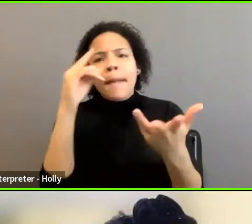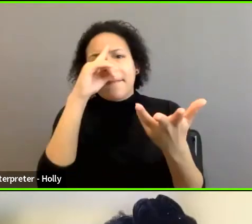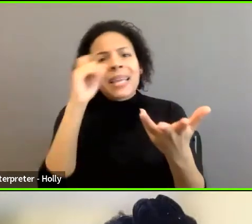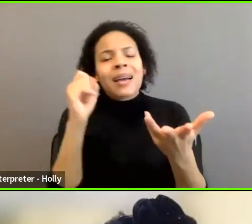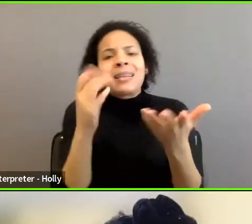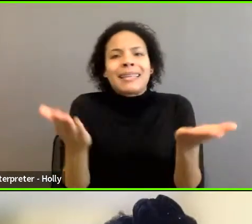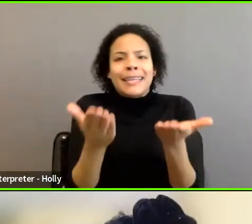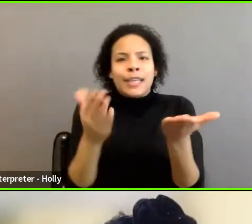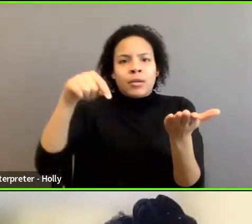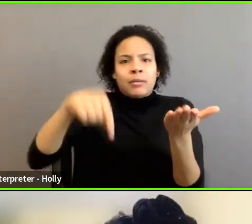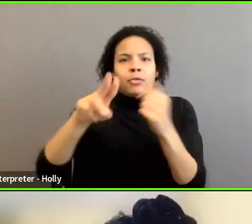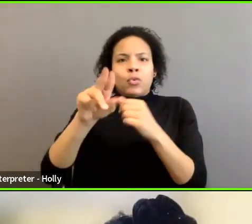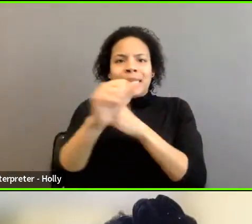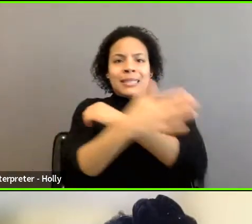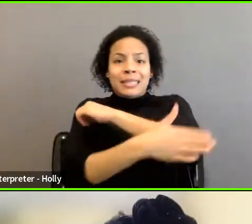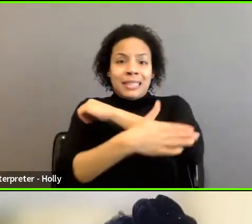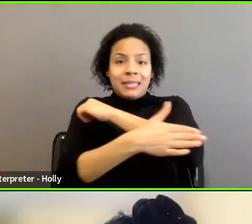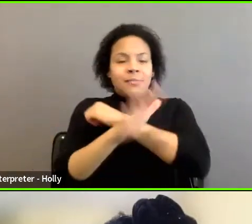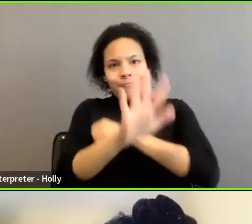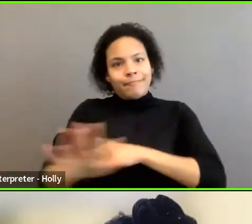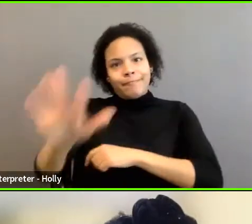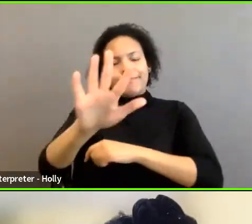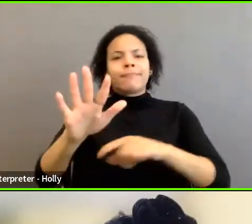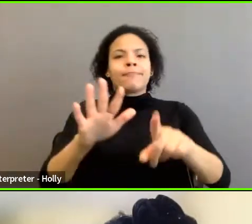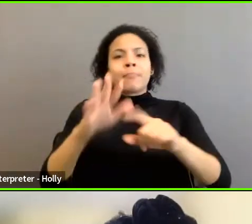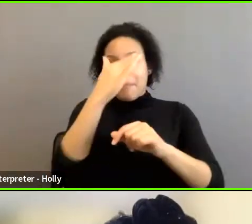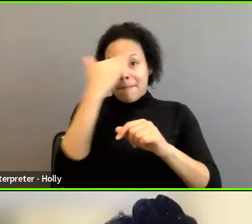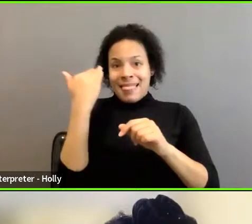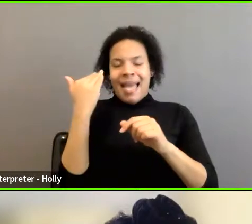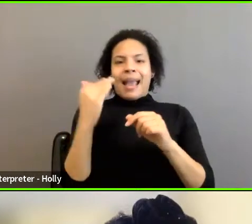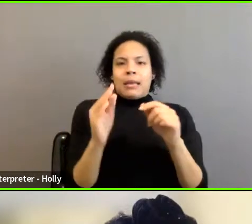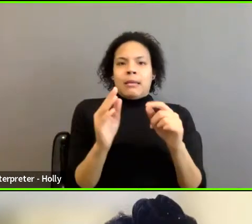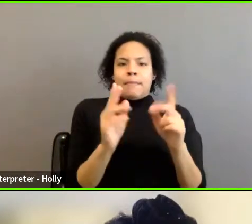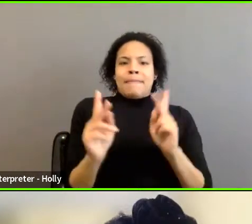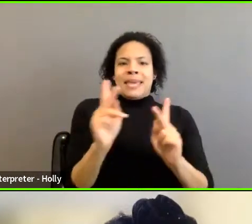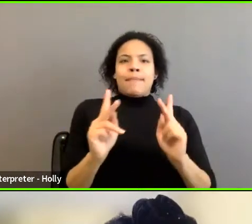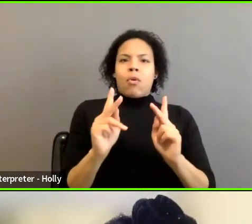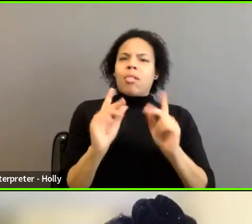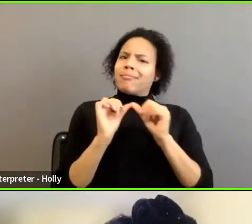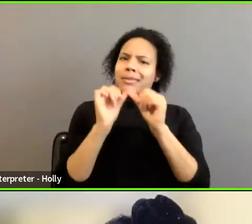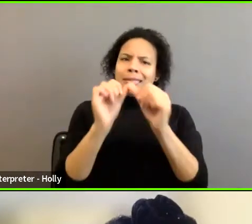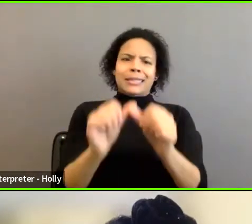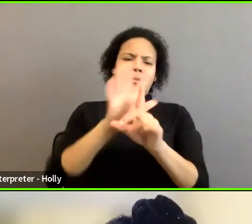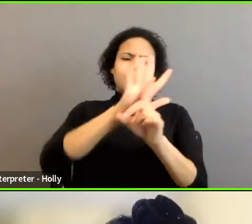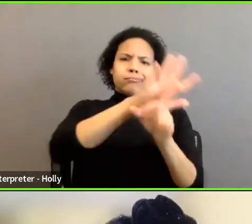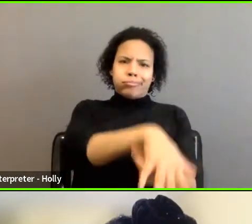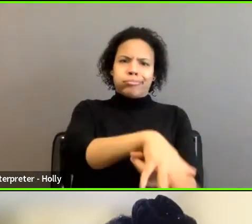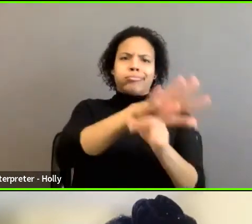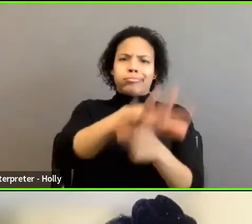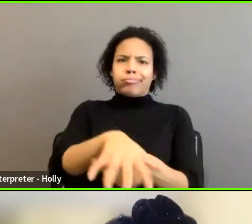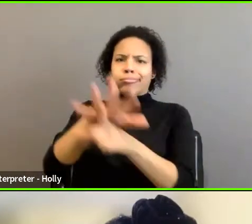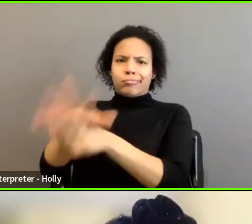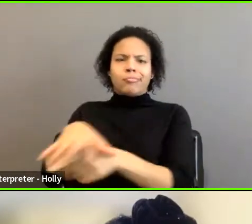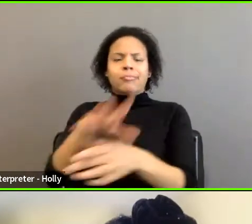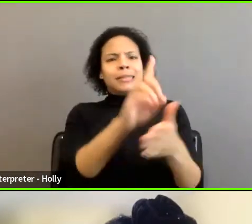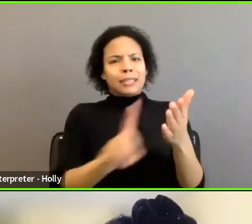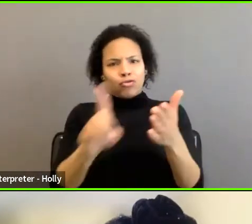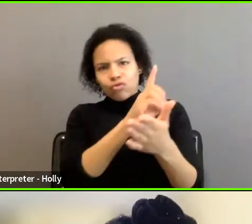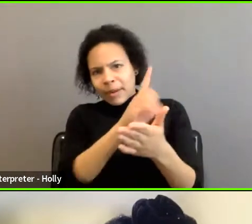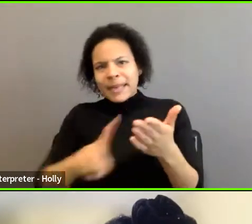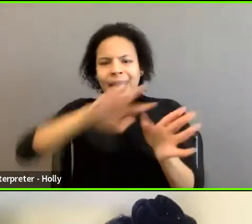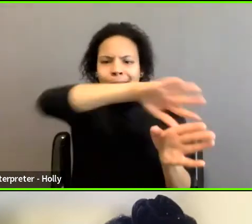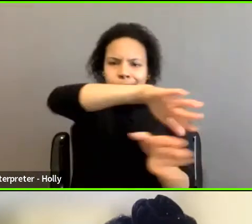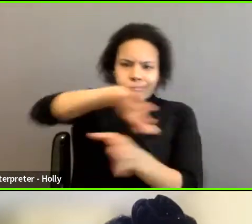descent have been denigrated, have been pushed to the side, marginalized. And even as we know